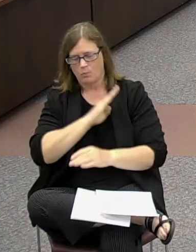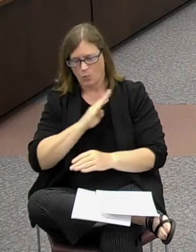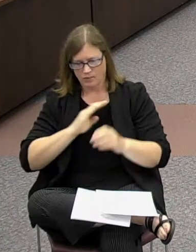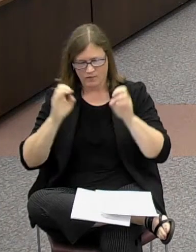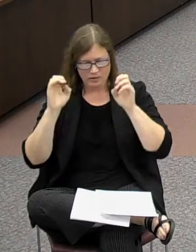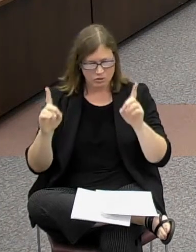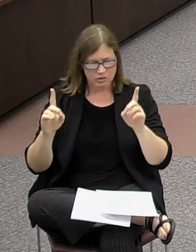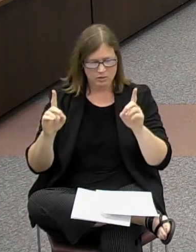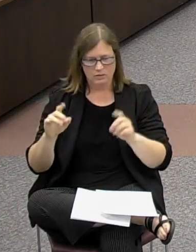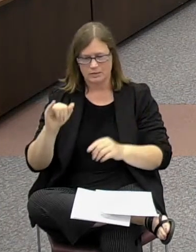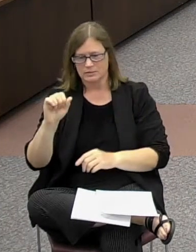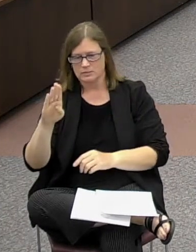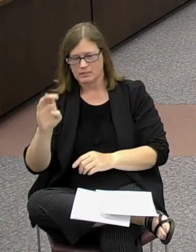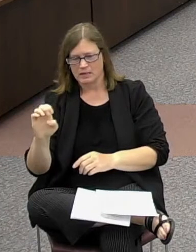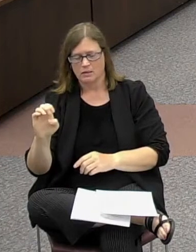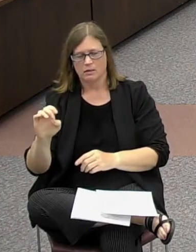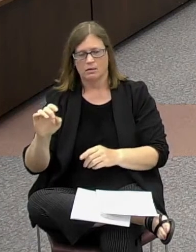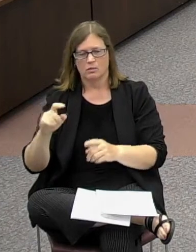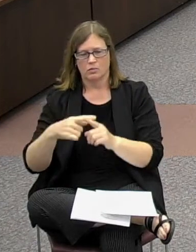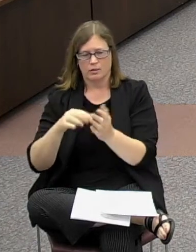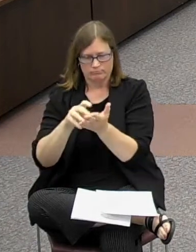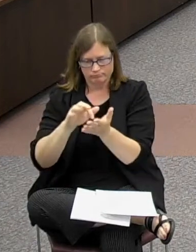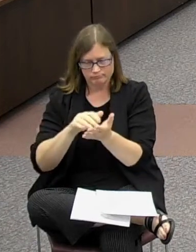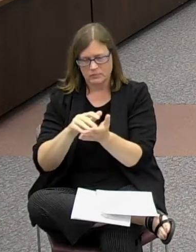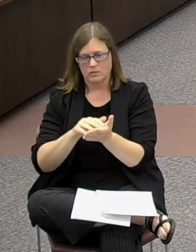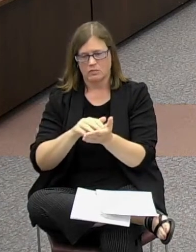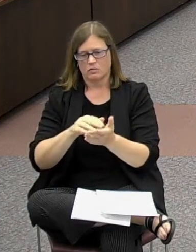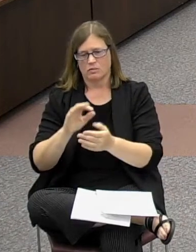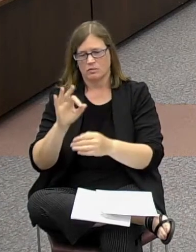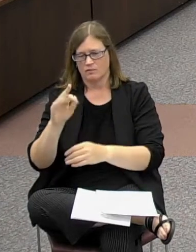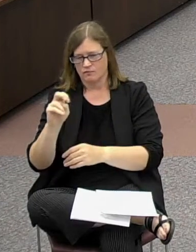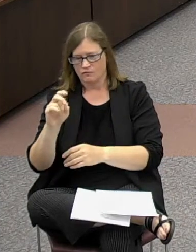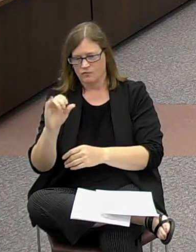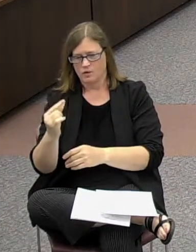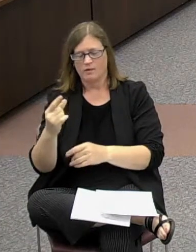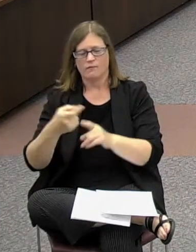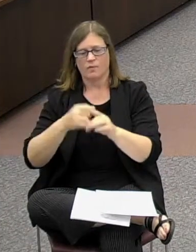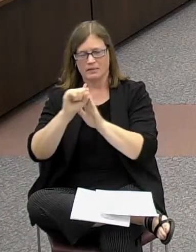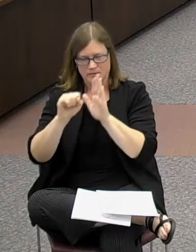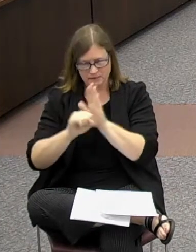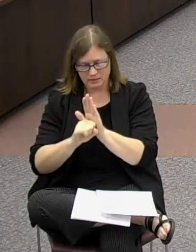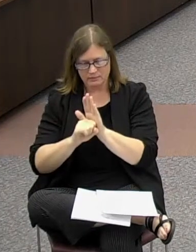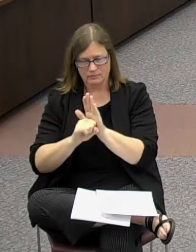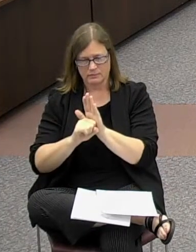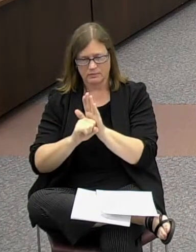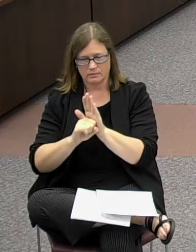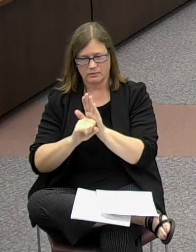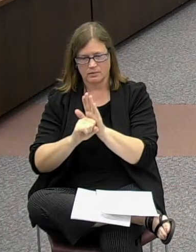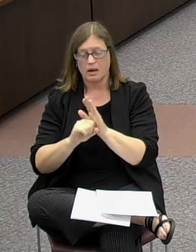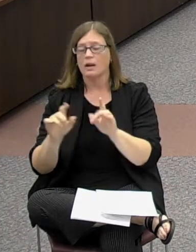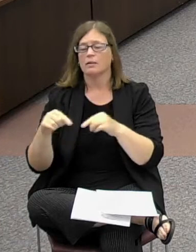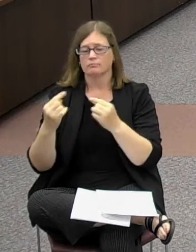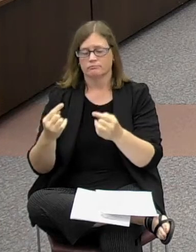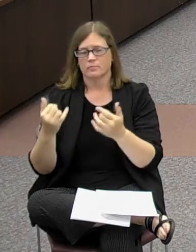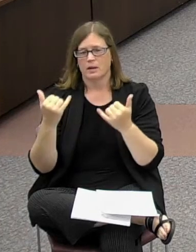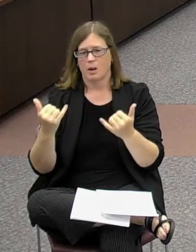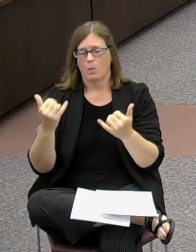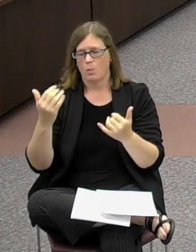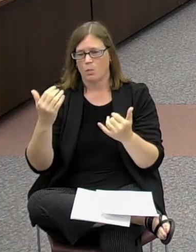when they initially calculated evidence-based funding, which is the dollars we get from the state. It has since been released